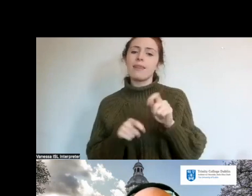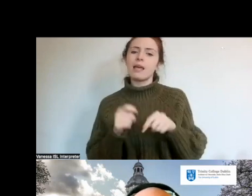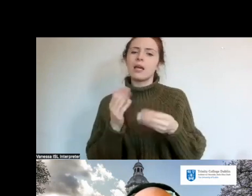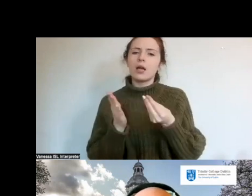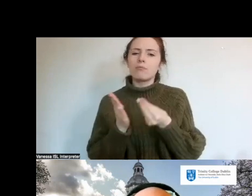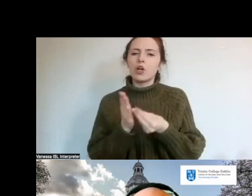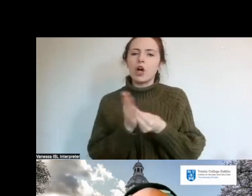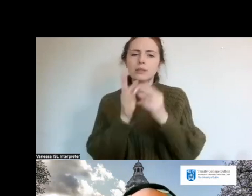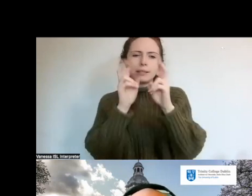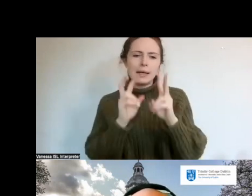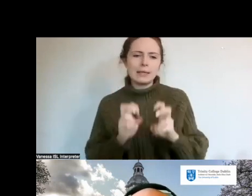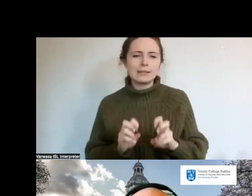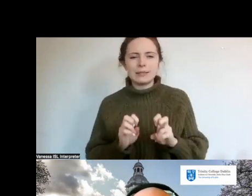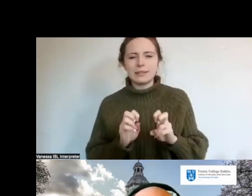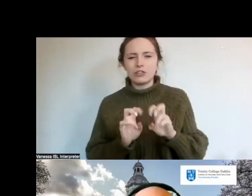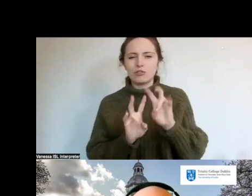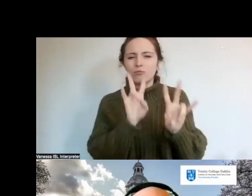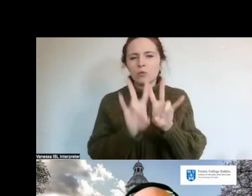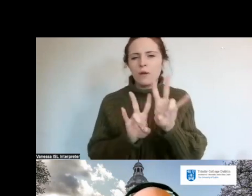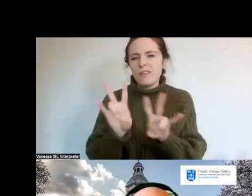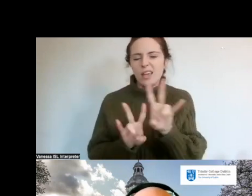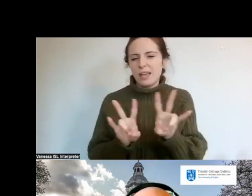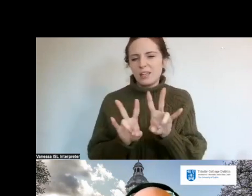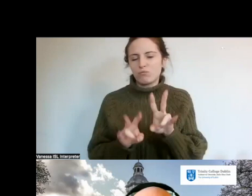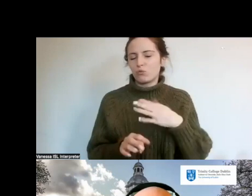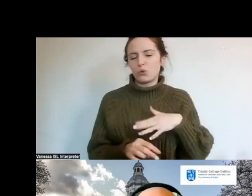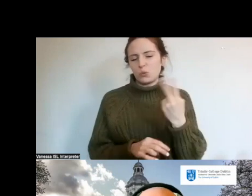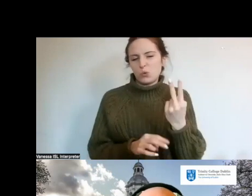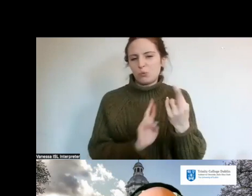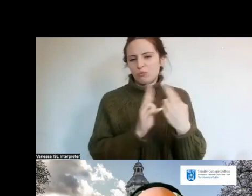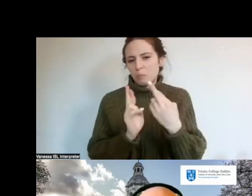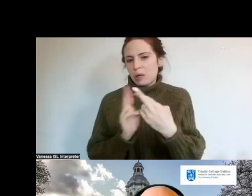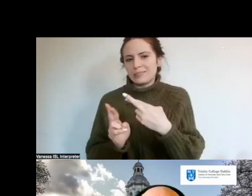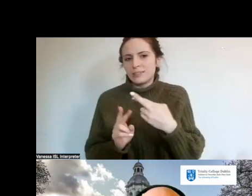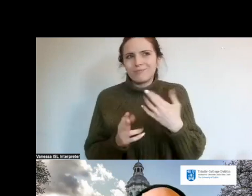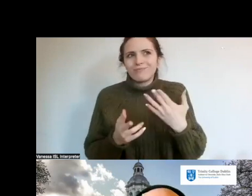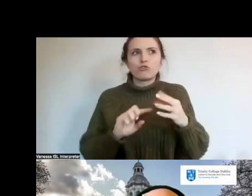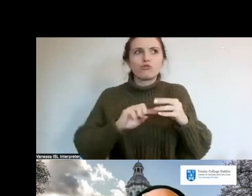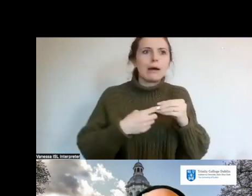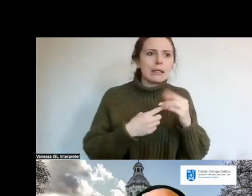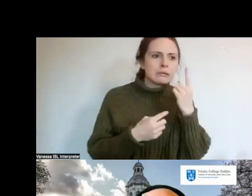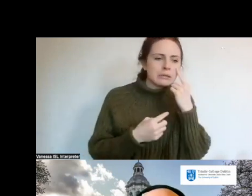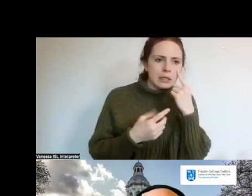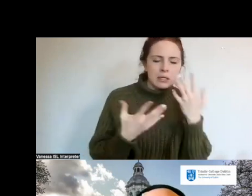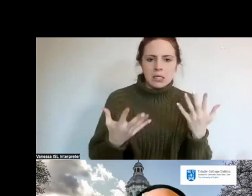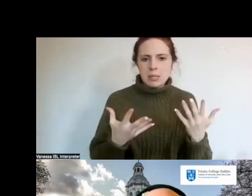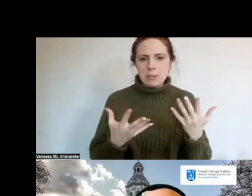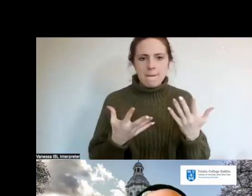which there were only two responses to that. And we were just trying to get some insight into